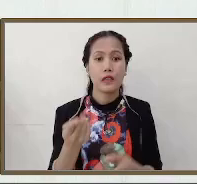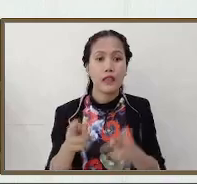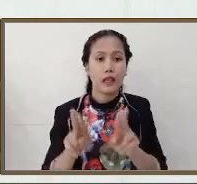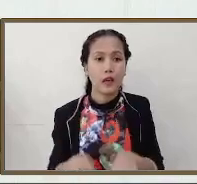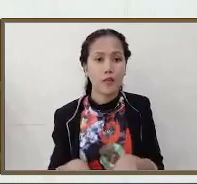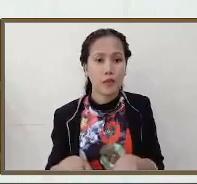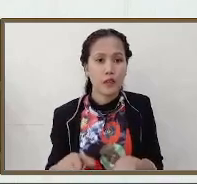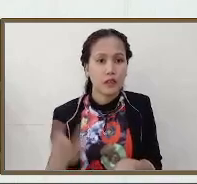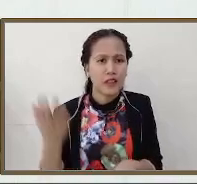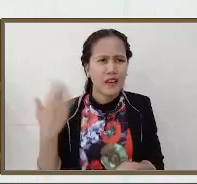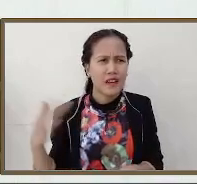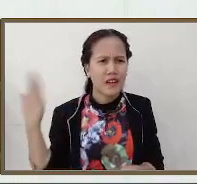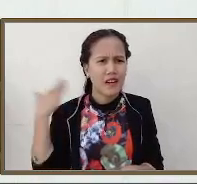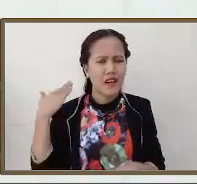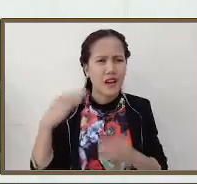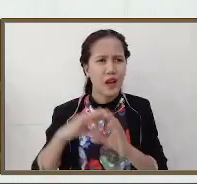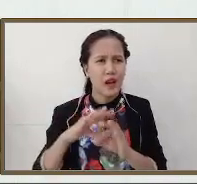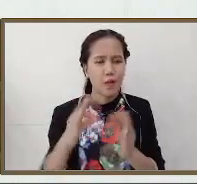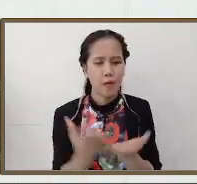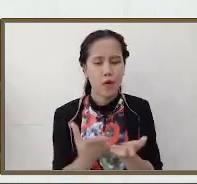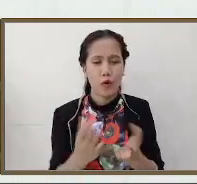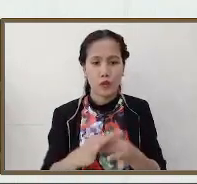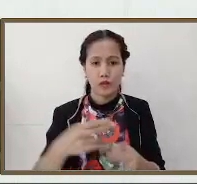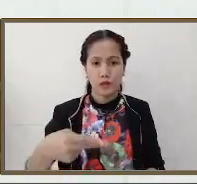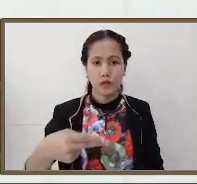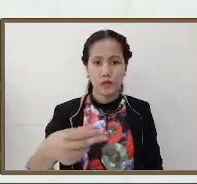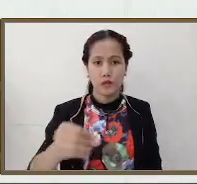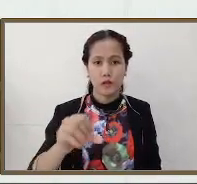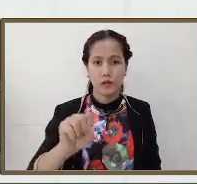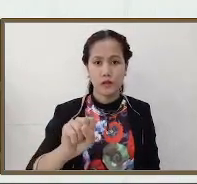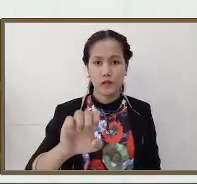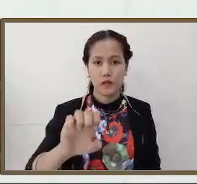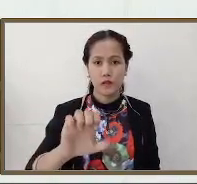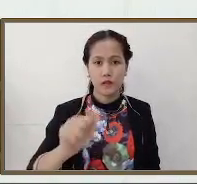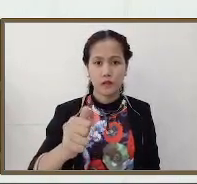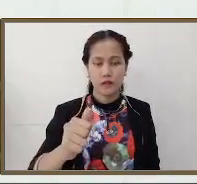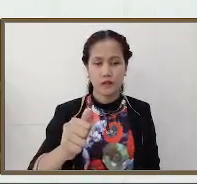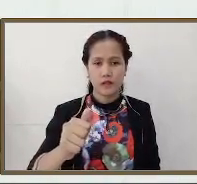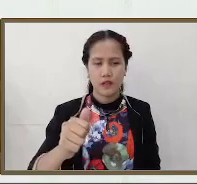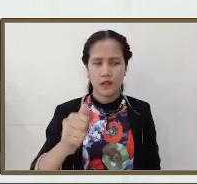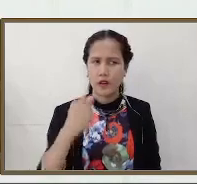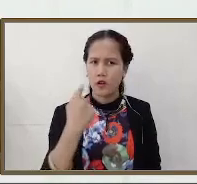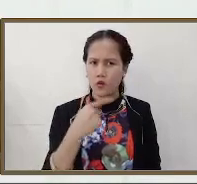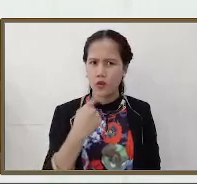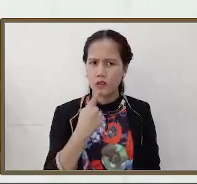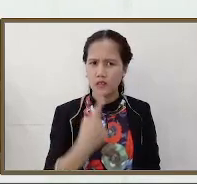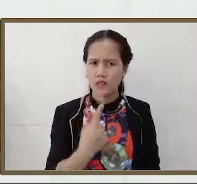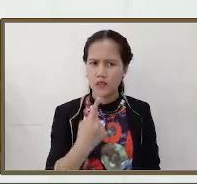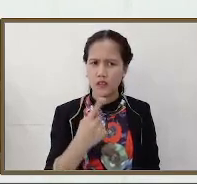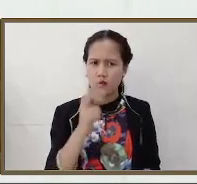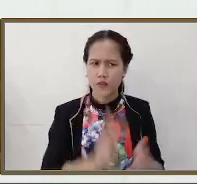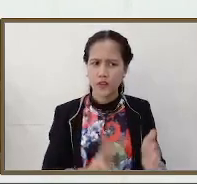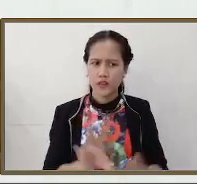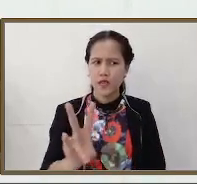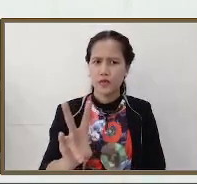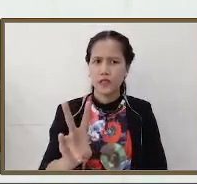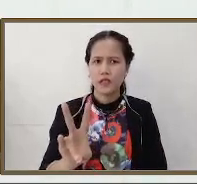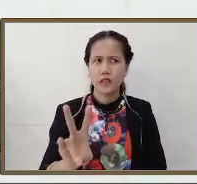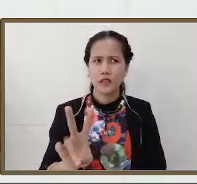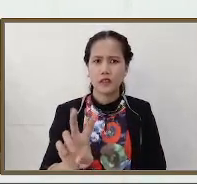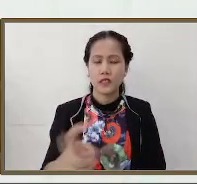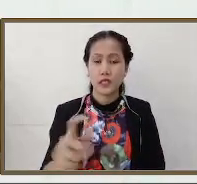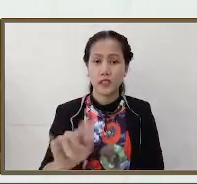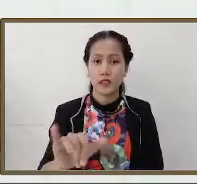book of Hosea. Tingnan niyo po, basahin po natin. Sino po yung sinasabi sa verse number 7 that ever